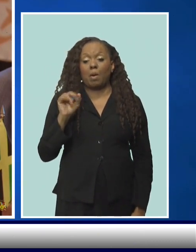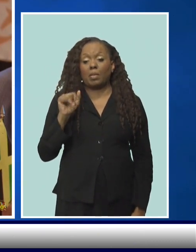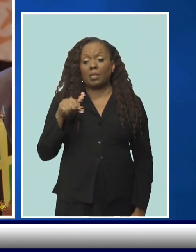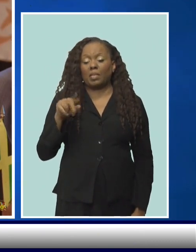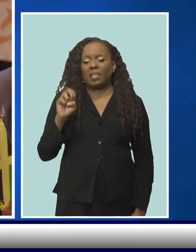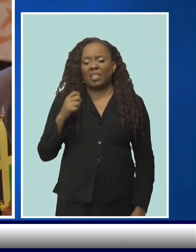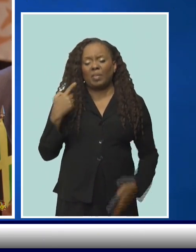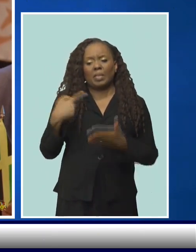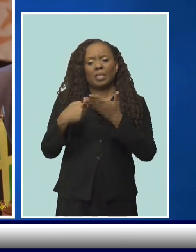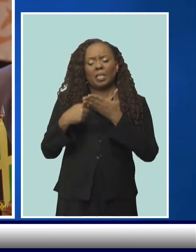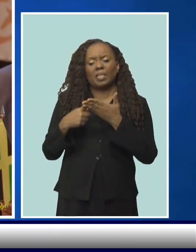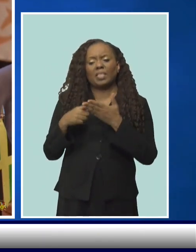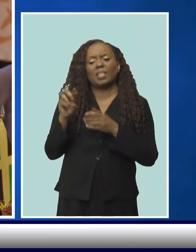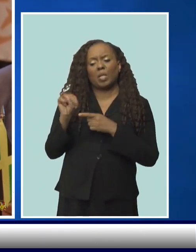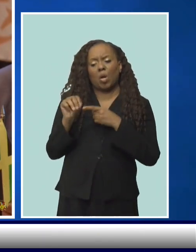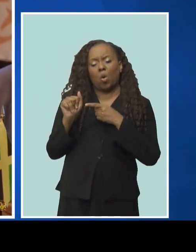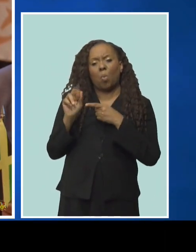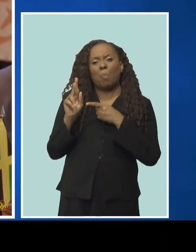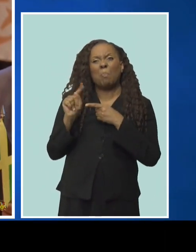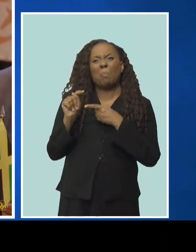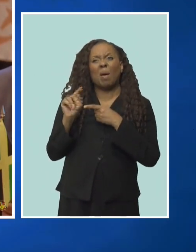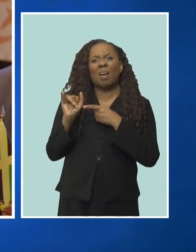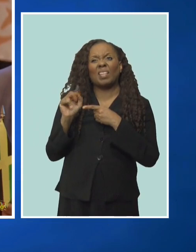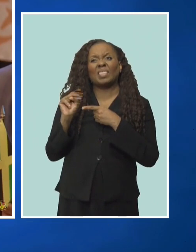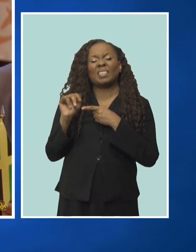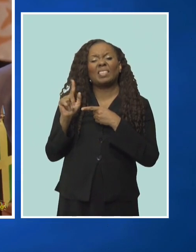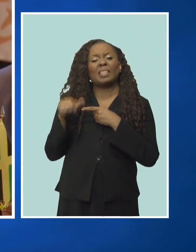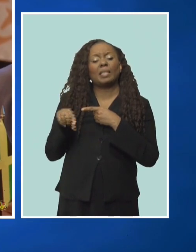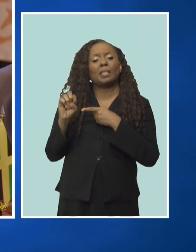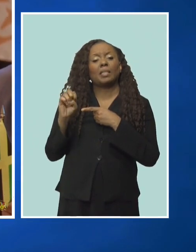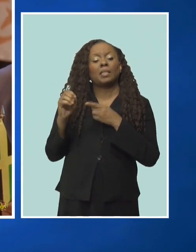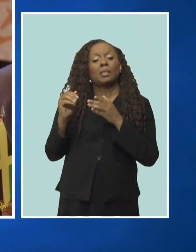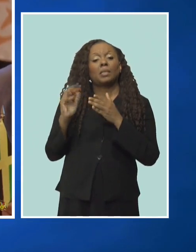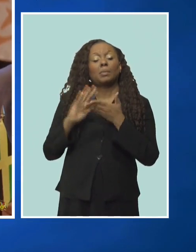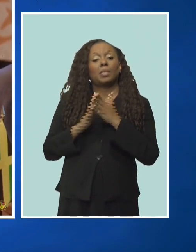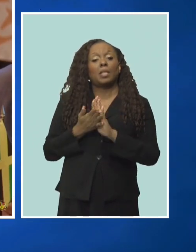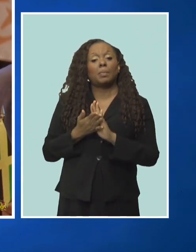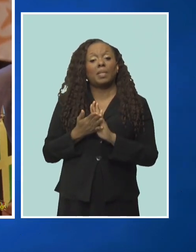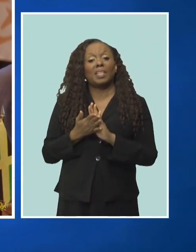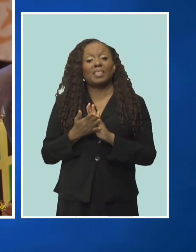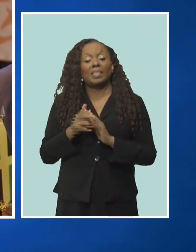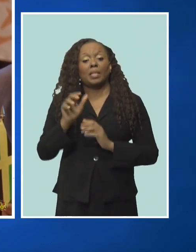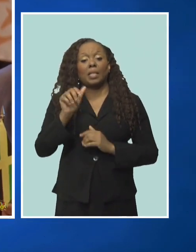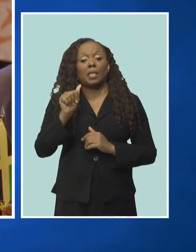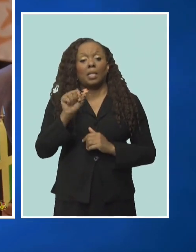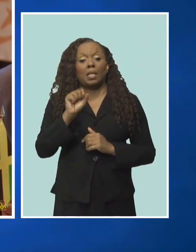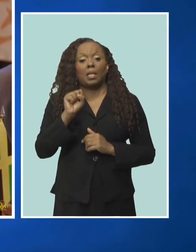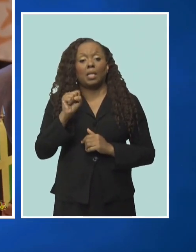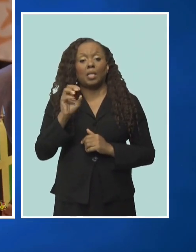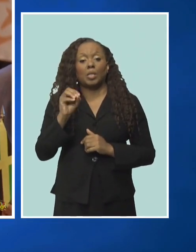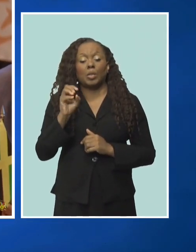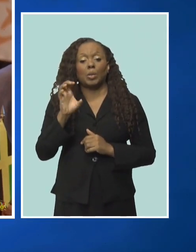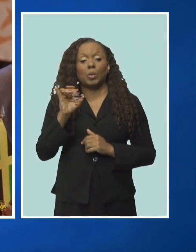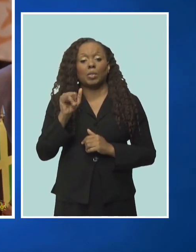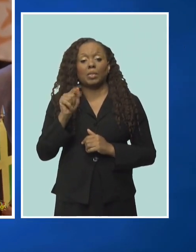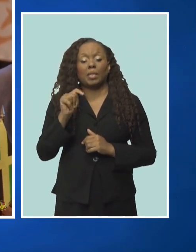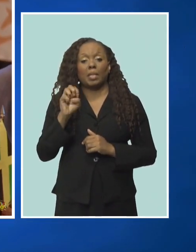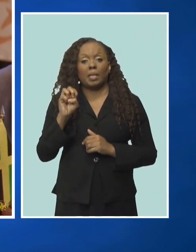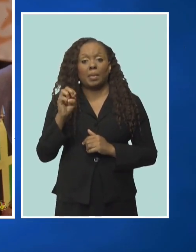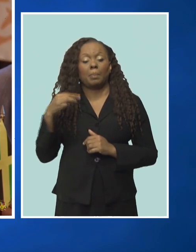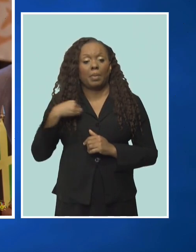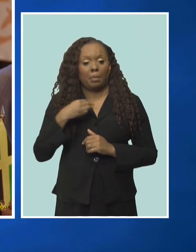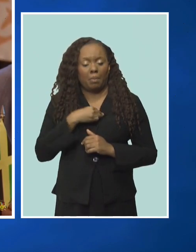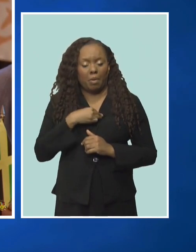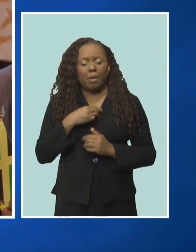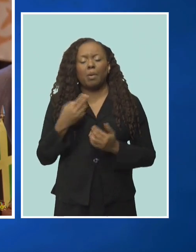Martinique becoming our newest associate member. It is still subject to the ratification of the French Parliament, but our engagement